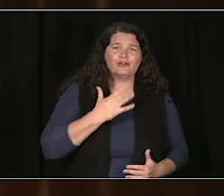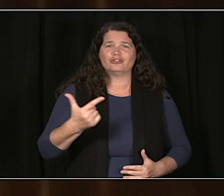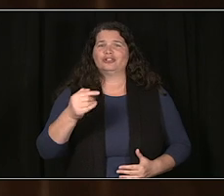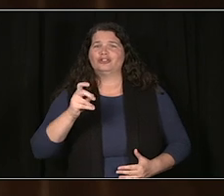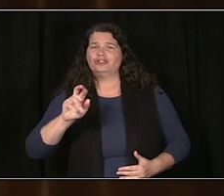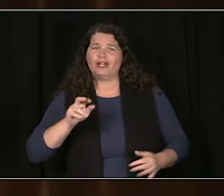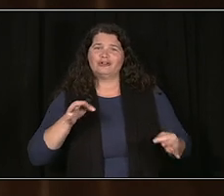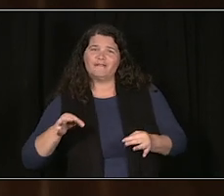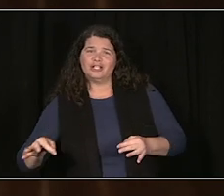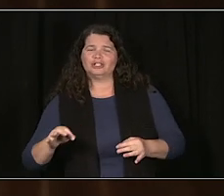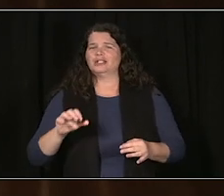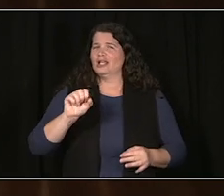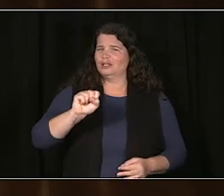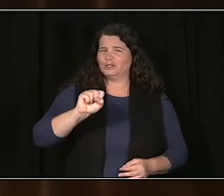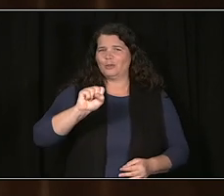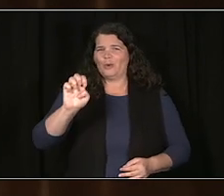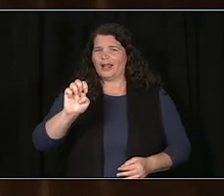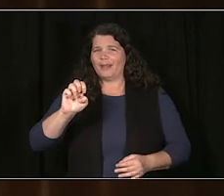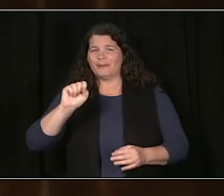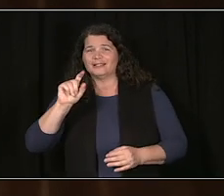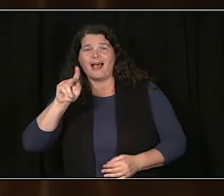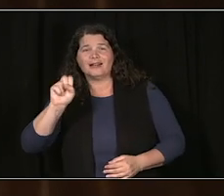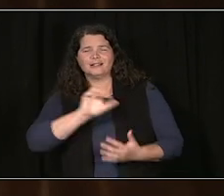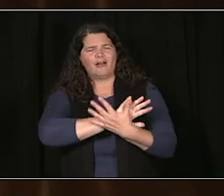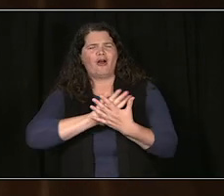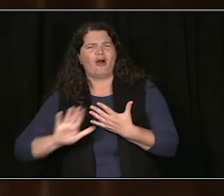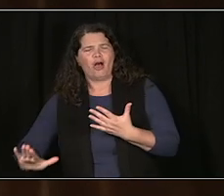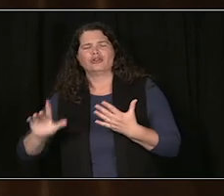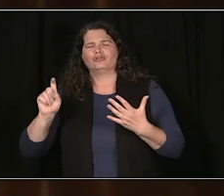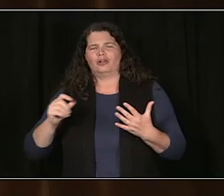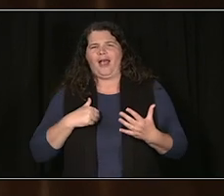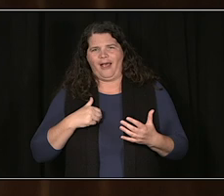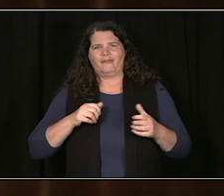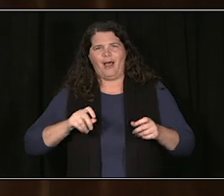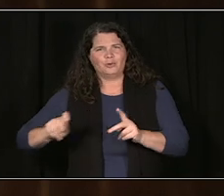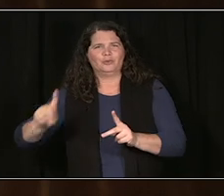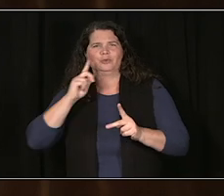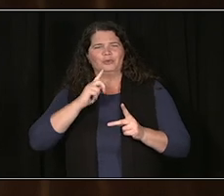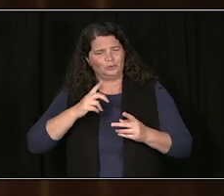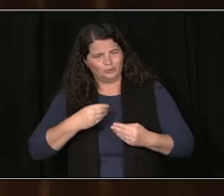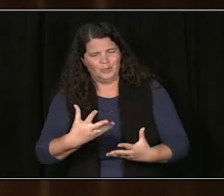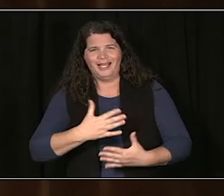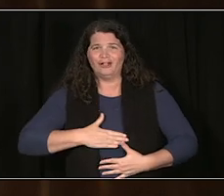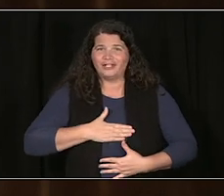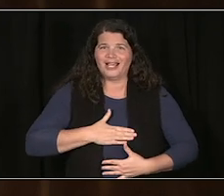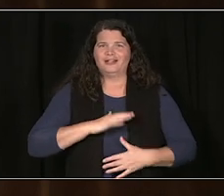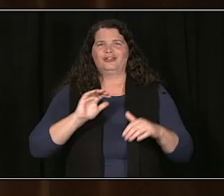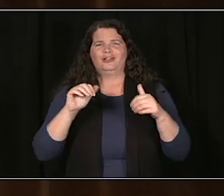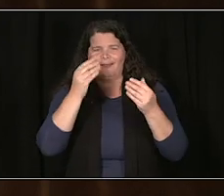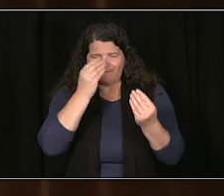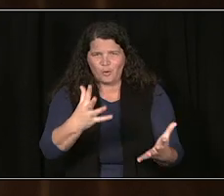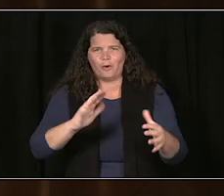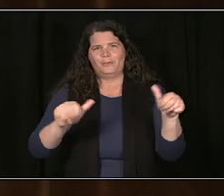socioeconomic status have every opportunity to entertain and inform, to challenge and inspire. As the MPA enters